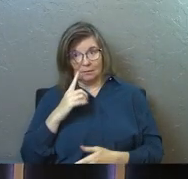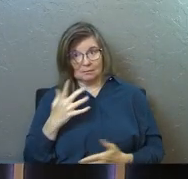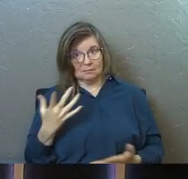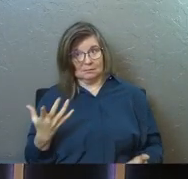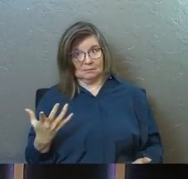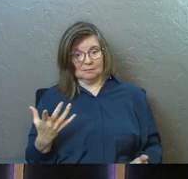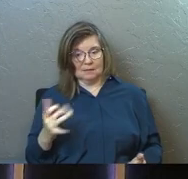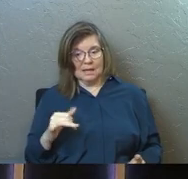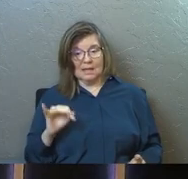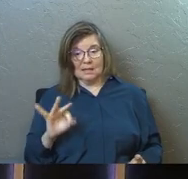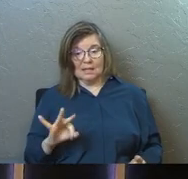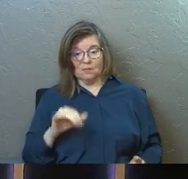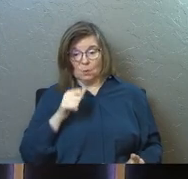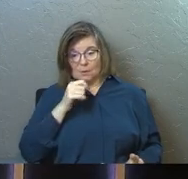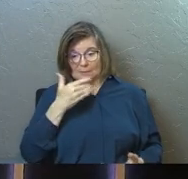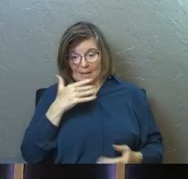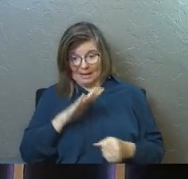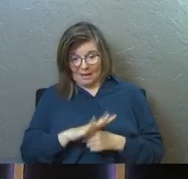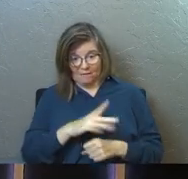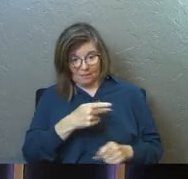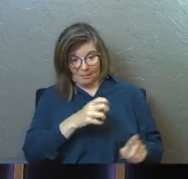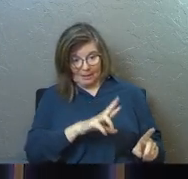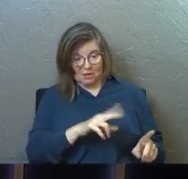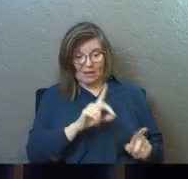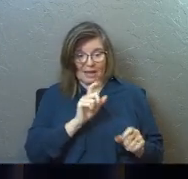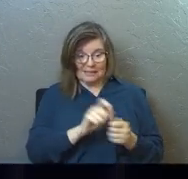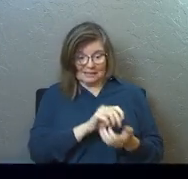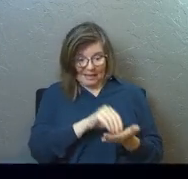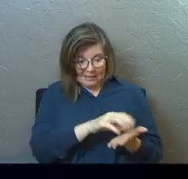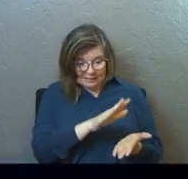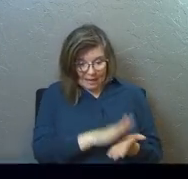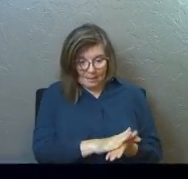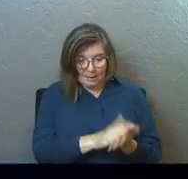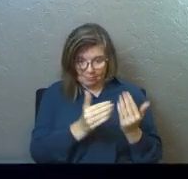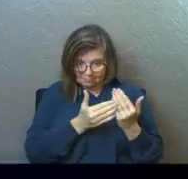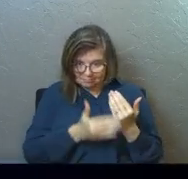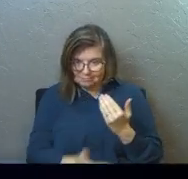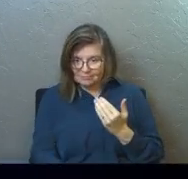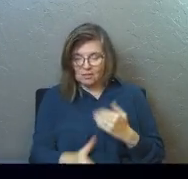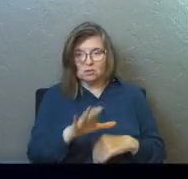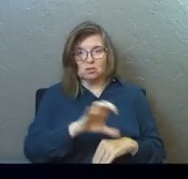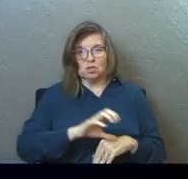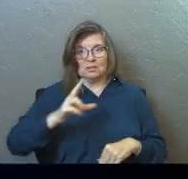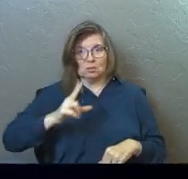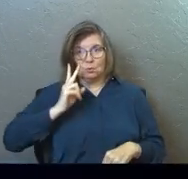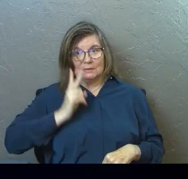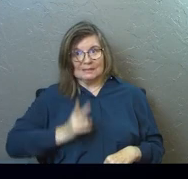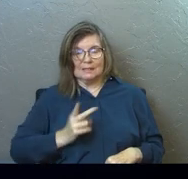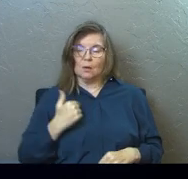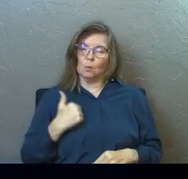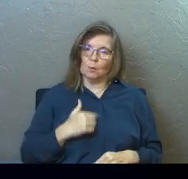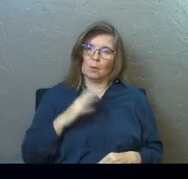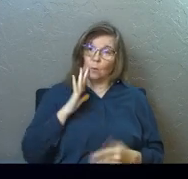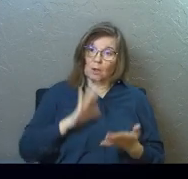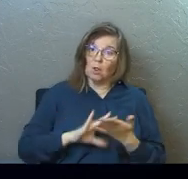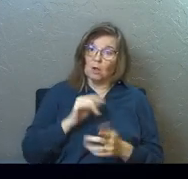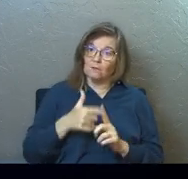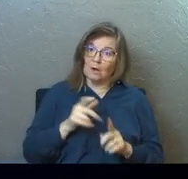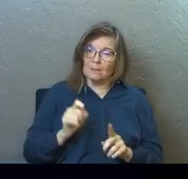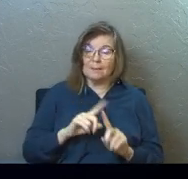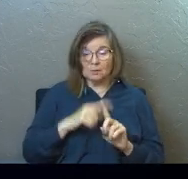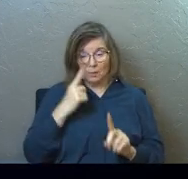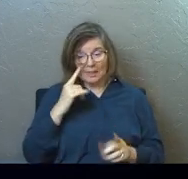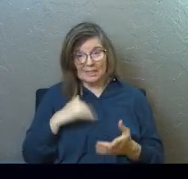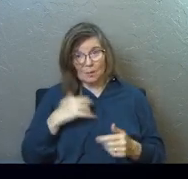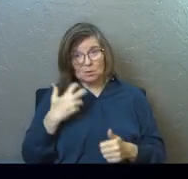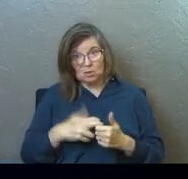for heaven's sake, right? Like, if it wasn't bad enough on Peter, it actually got documented for all of church history. Of course, we're going to learn from it,